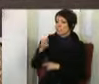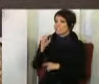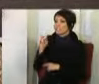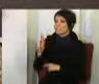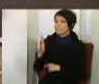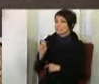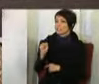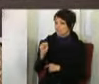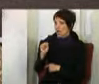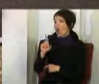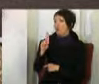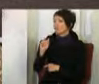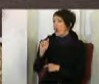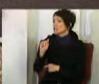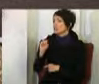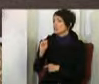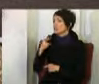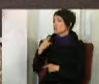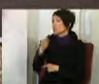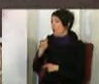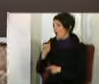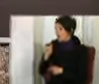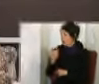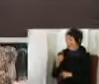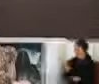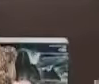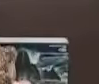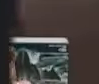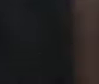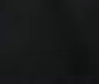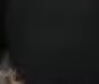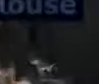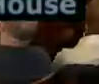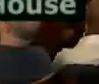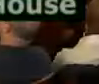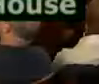the Christ. Amen.